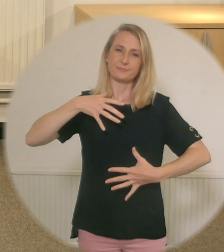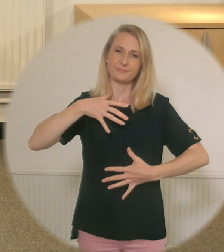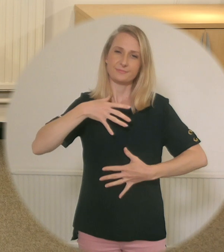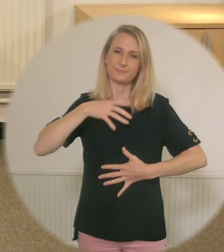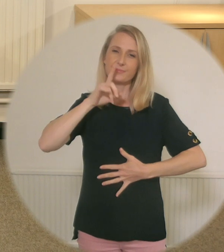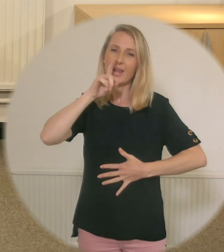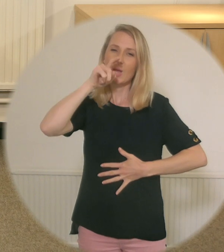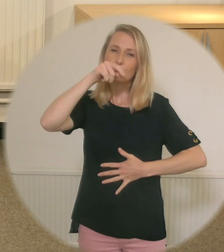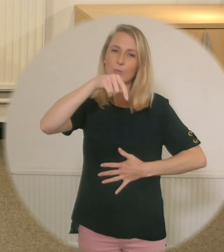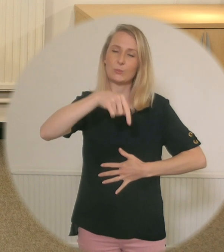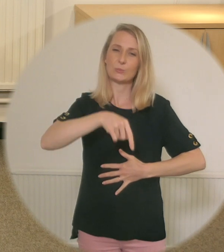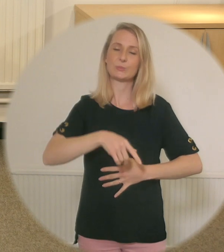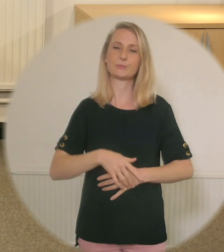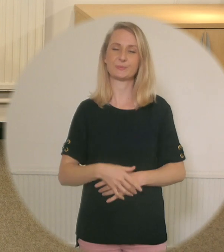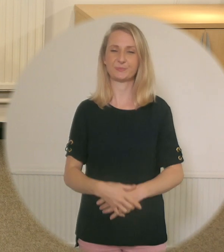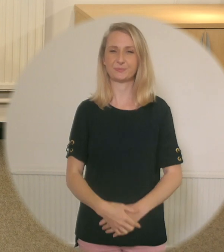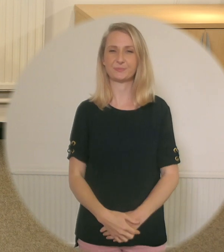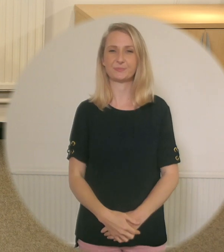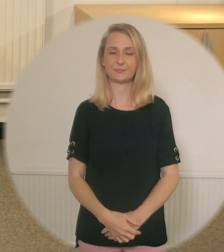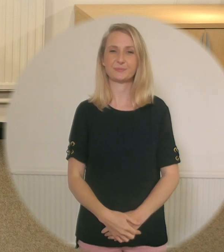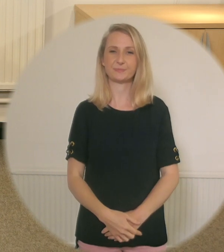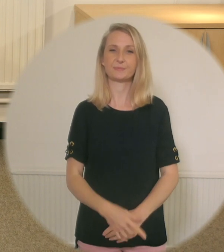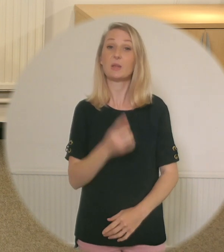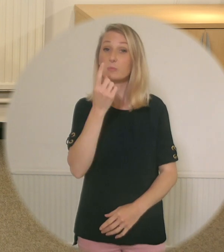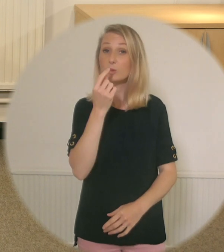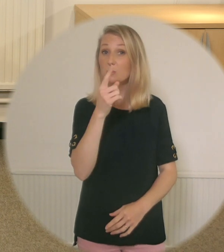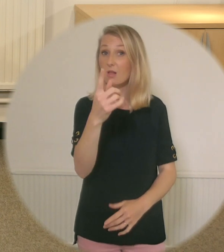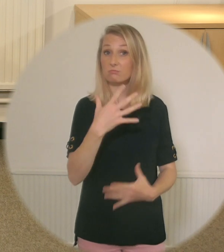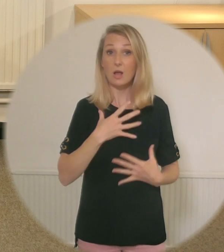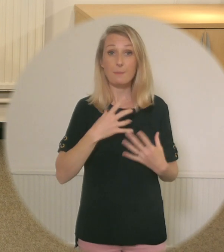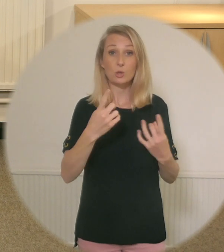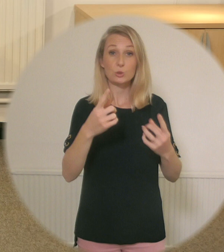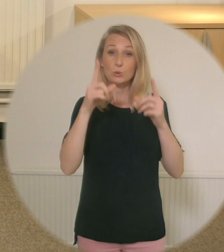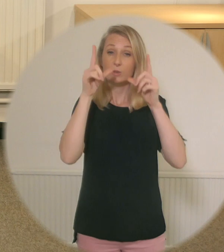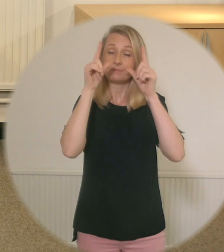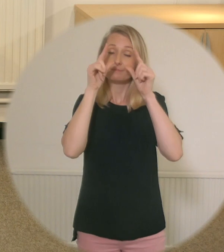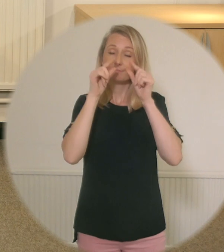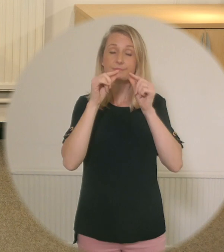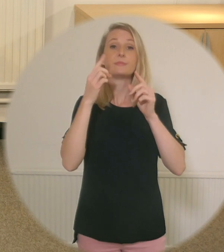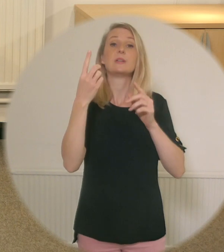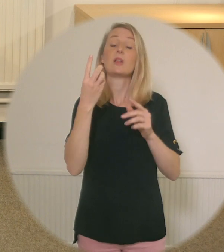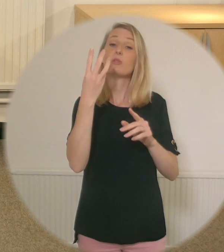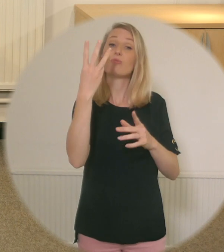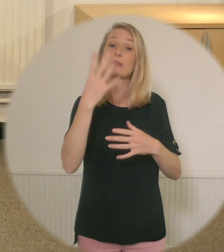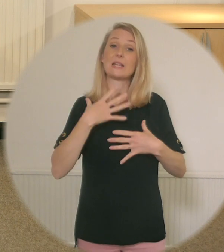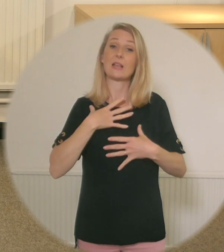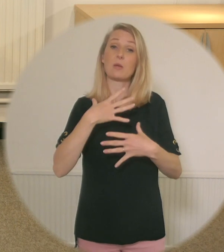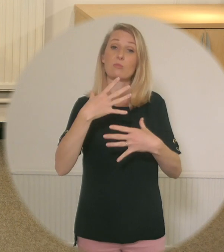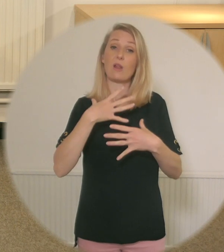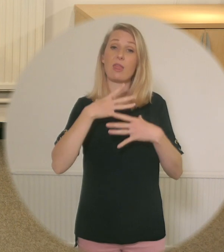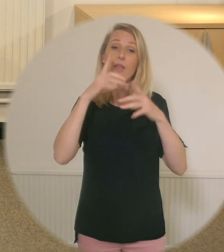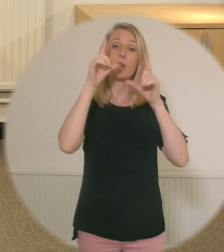away. You might even like to close your eyes and just take 3 breaths in your own time now.